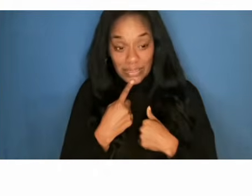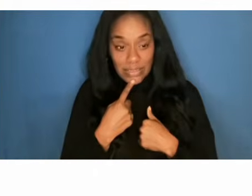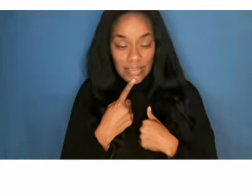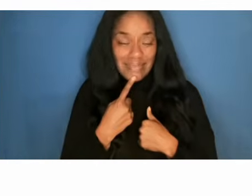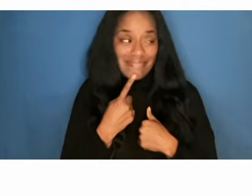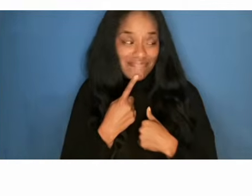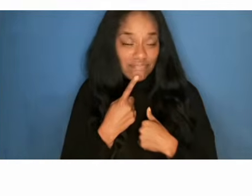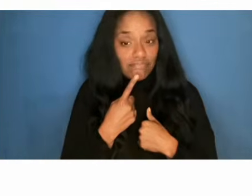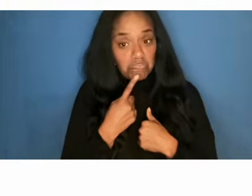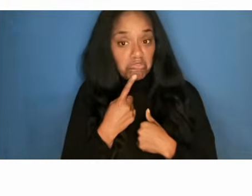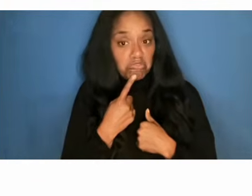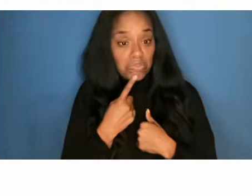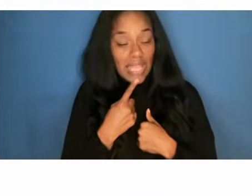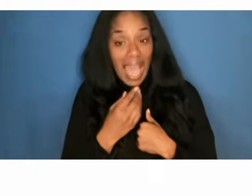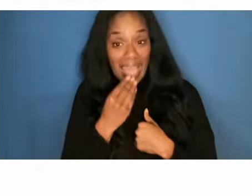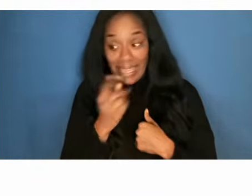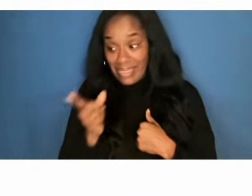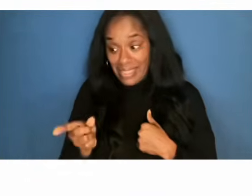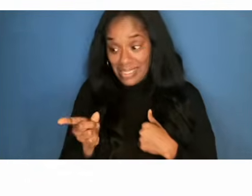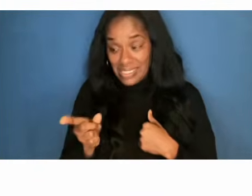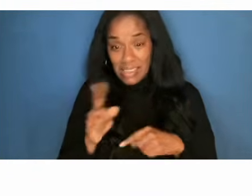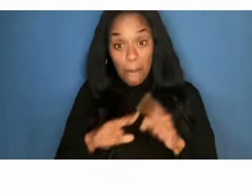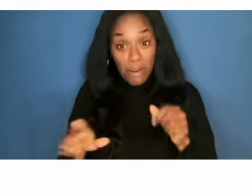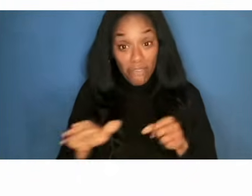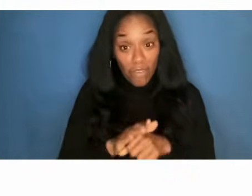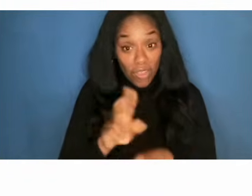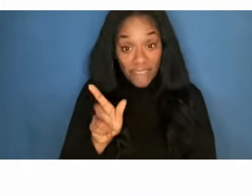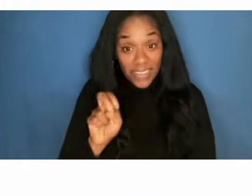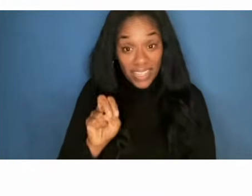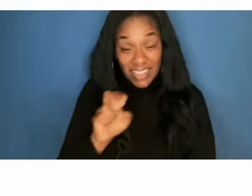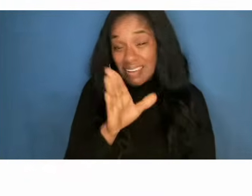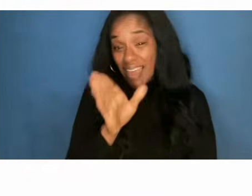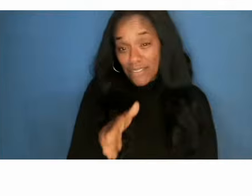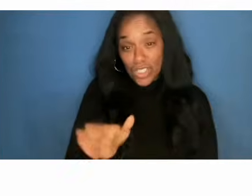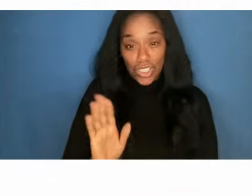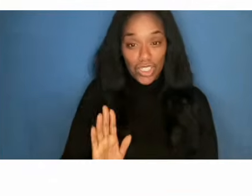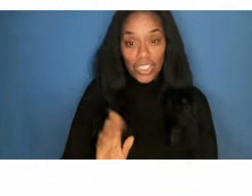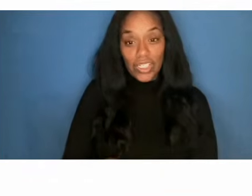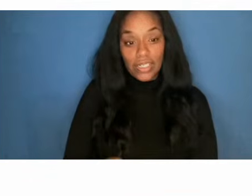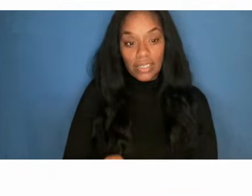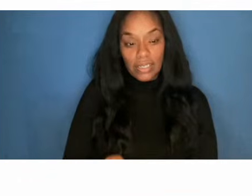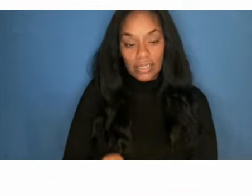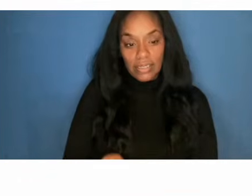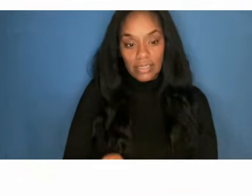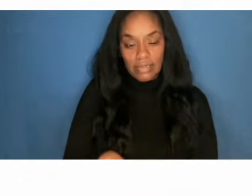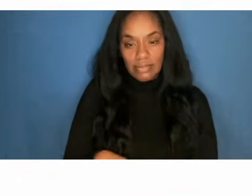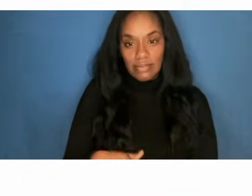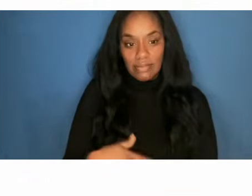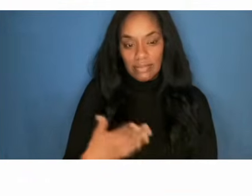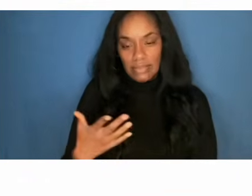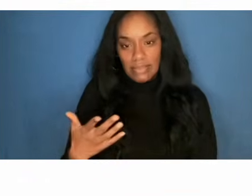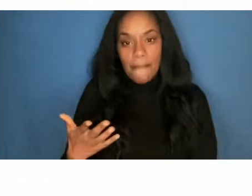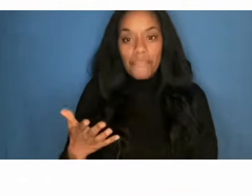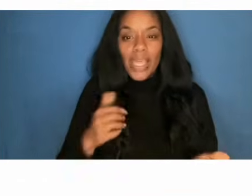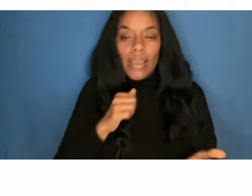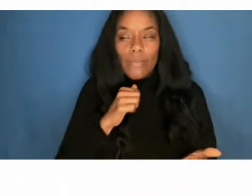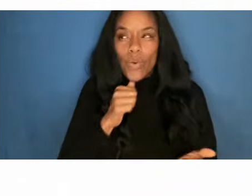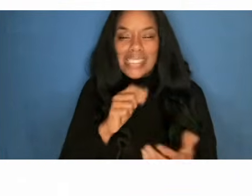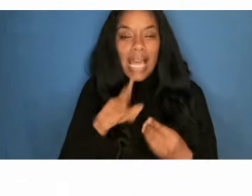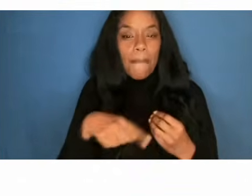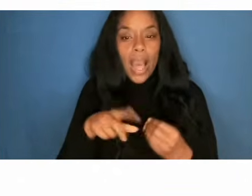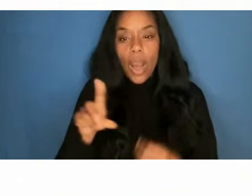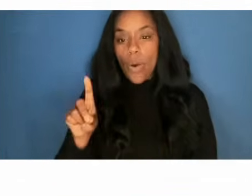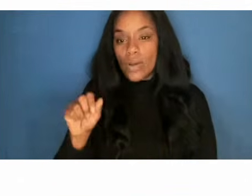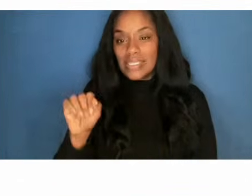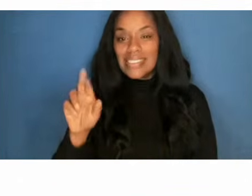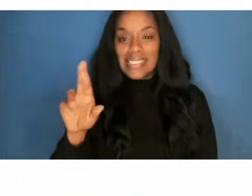yeah, I eat this, but I would never go fully vegan because eggs and salmon." It wasn't really dairy for me, but it was like, "Oh,